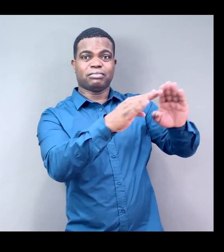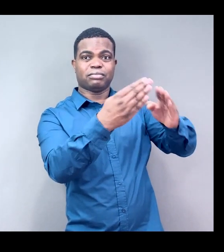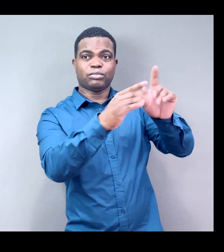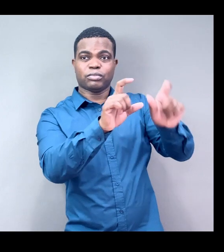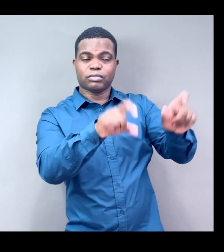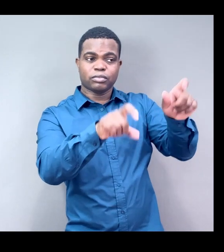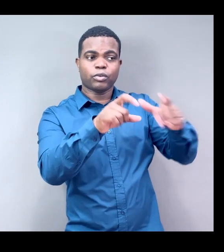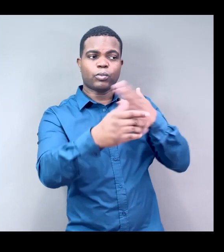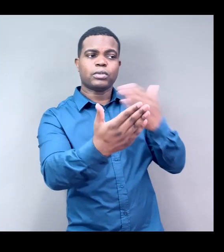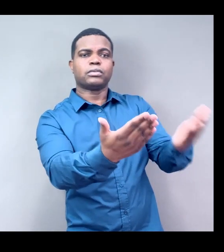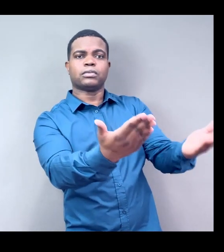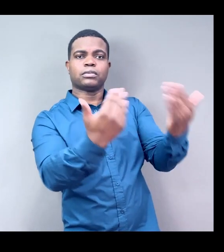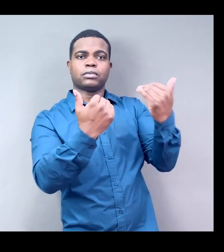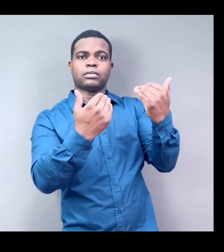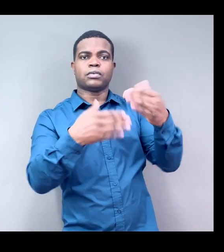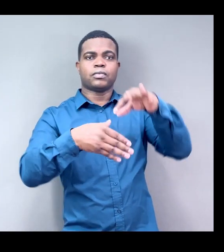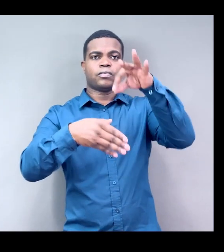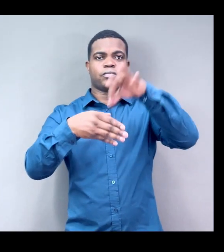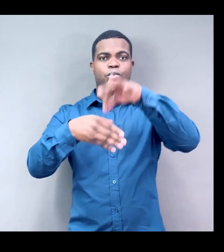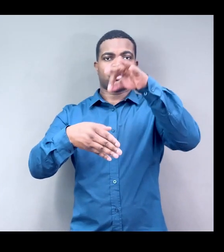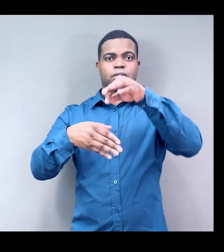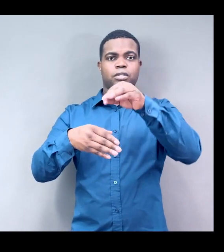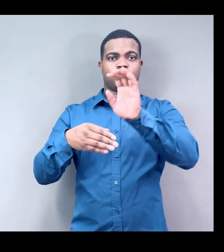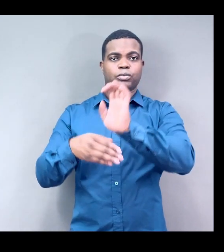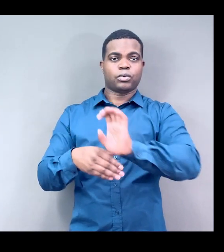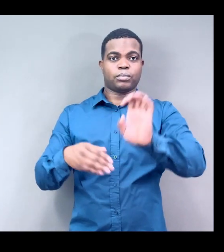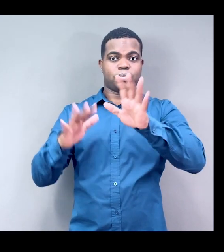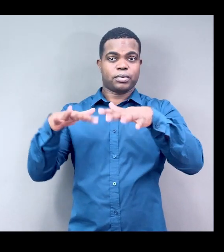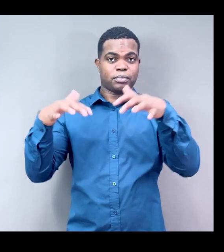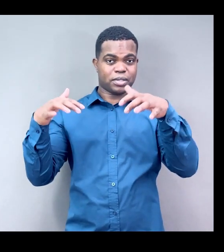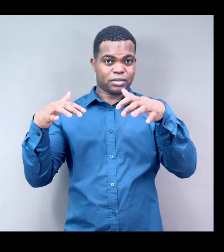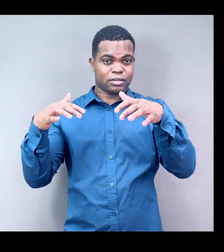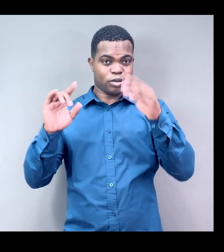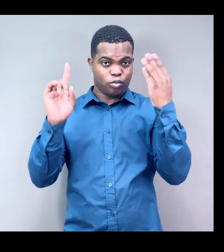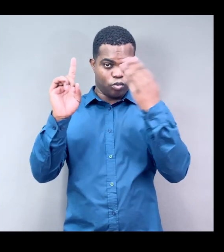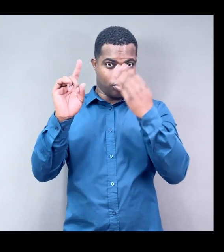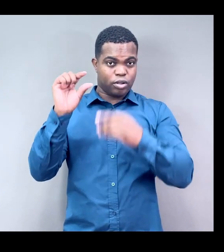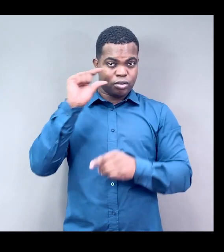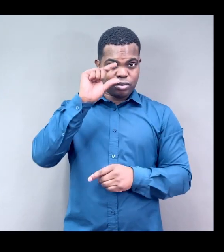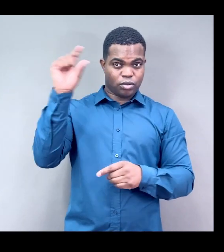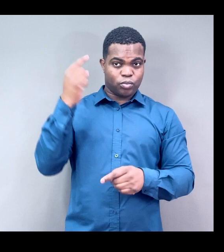encourage marginalized and racialized communities to vote during the European